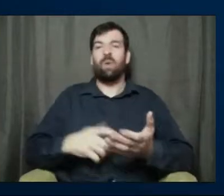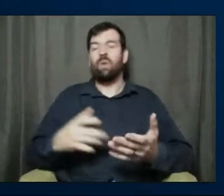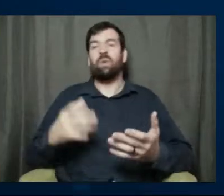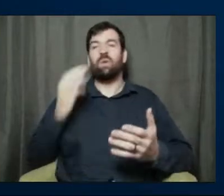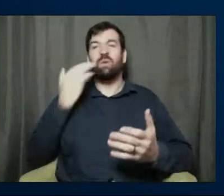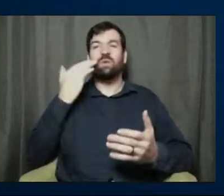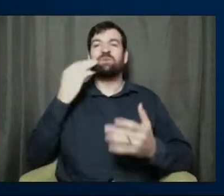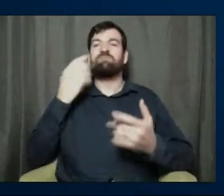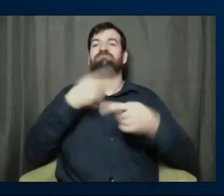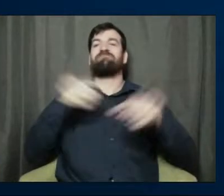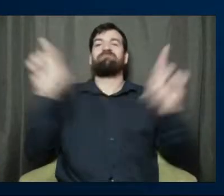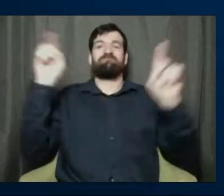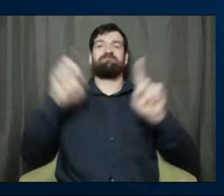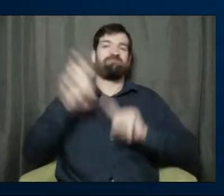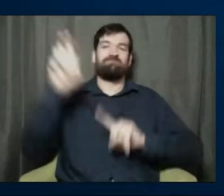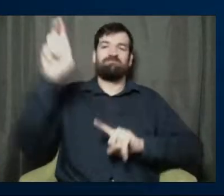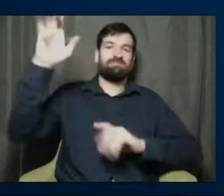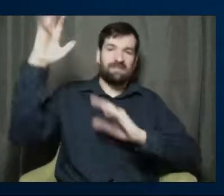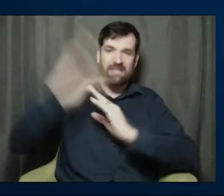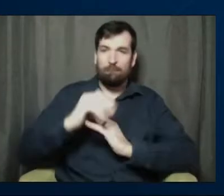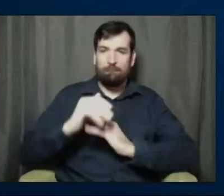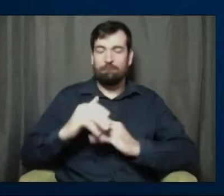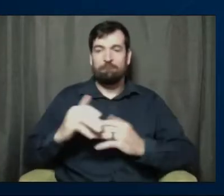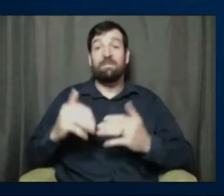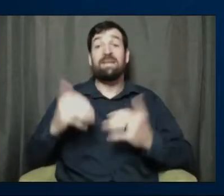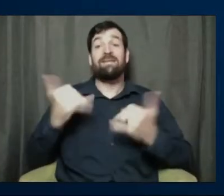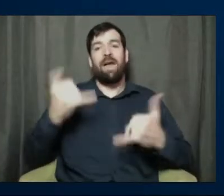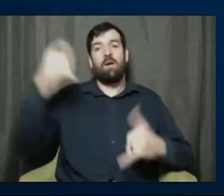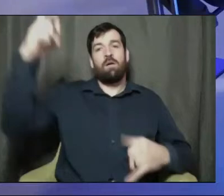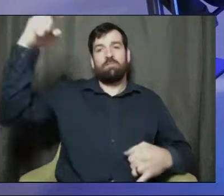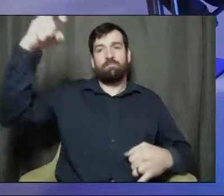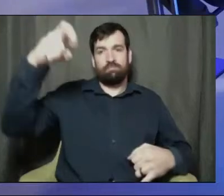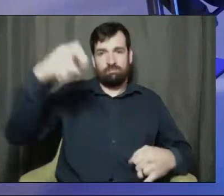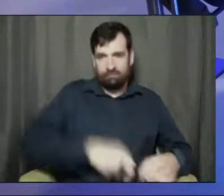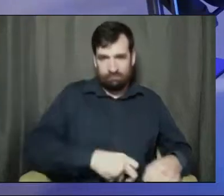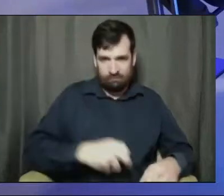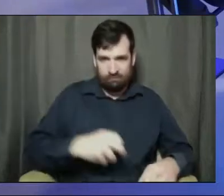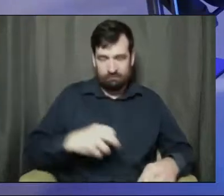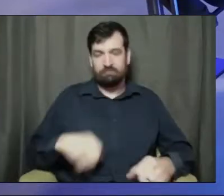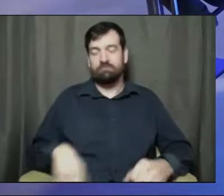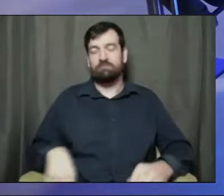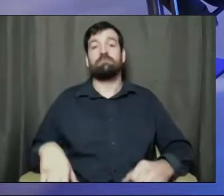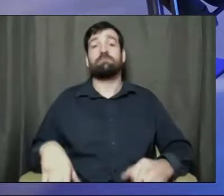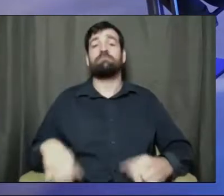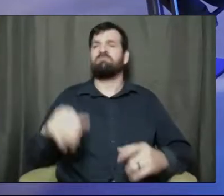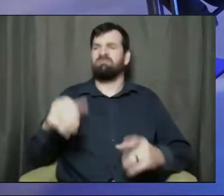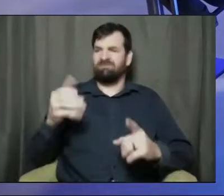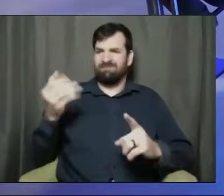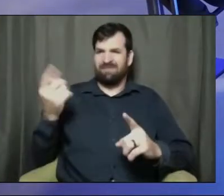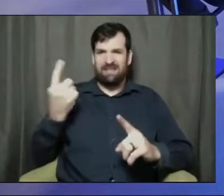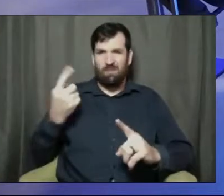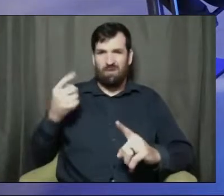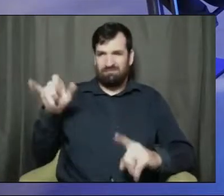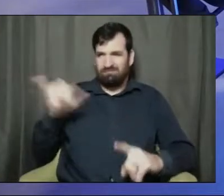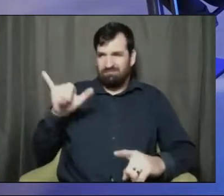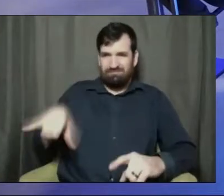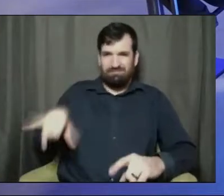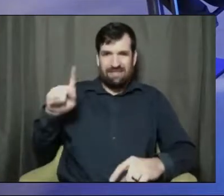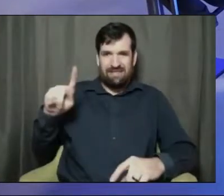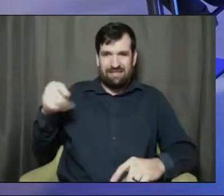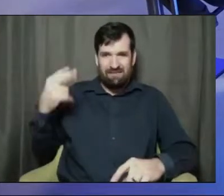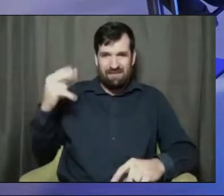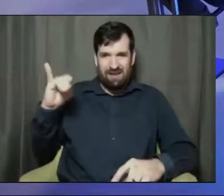their way down. So just want to ask you, Dr. Klein, I'll just start with you, but somebody like Stephanie, what do they need to know? They see a